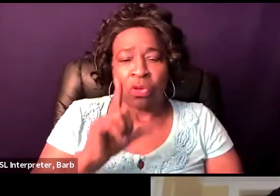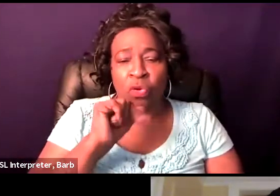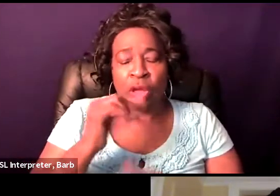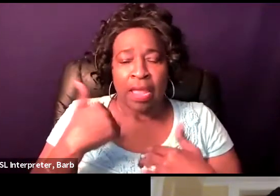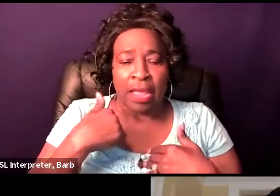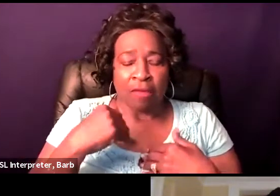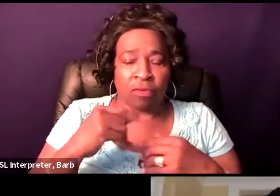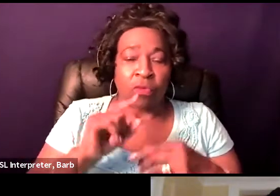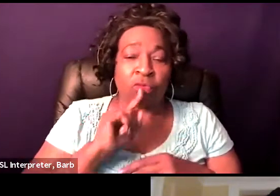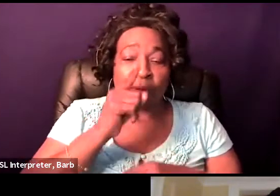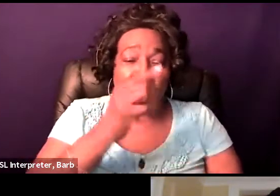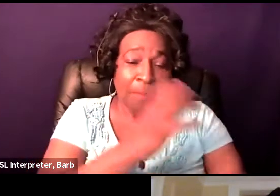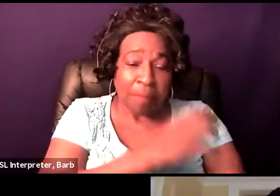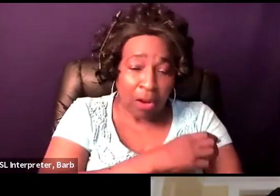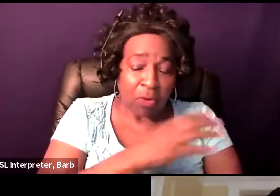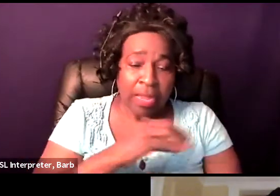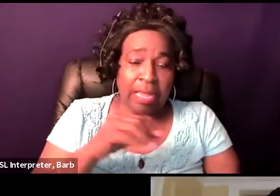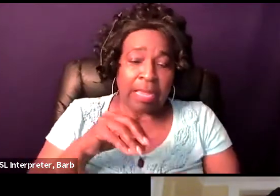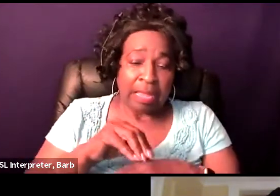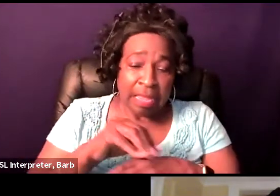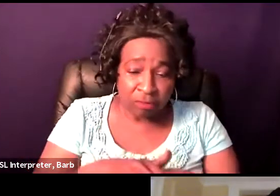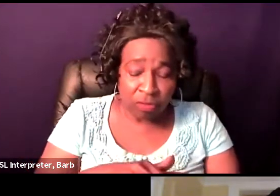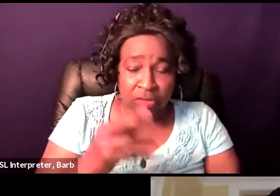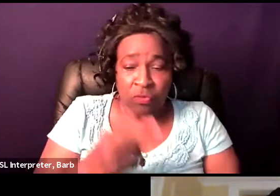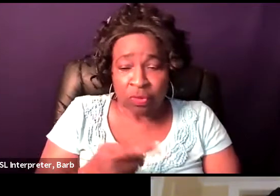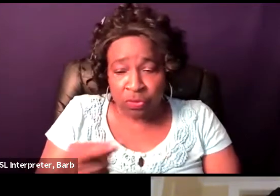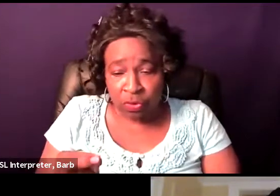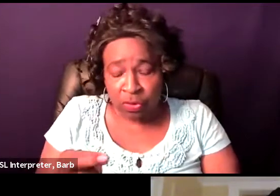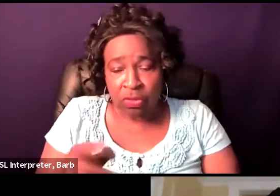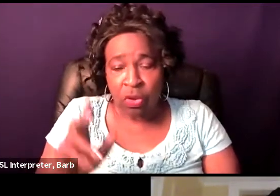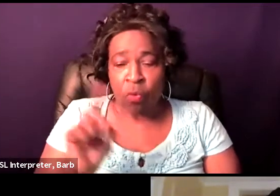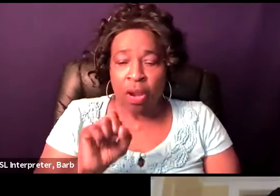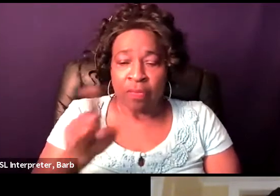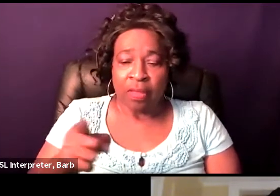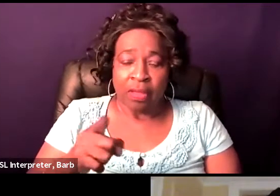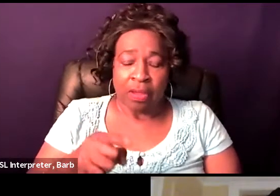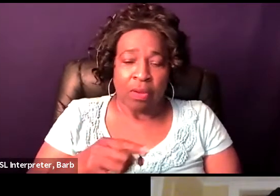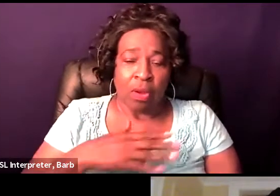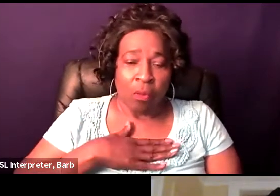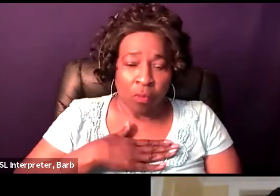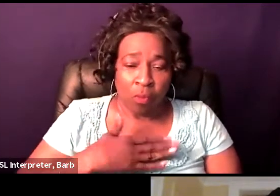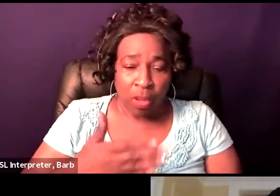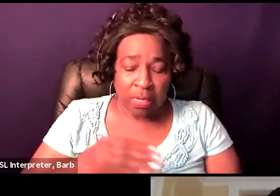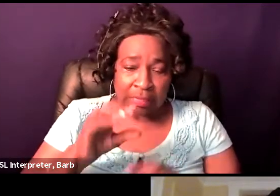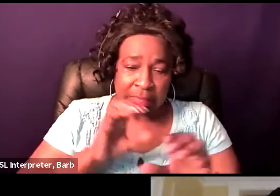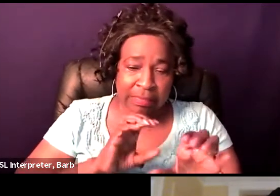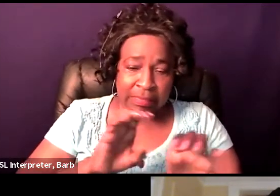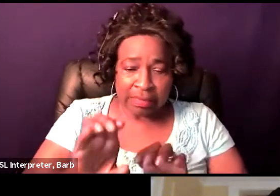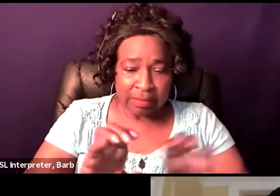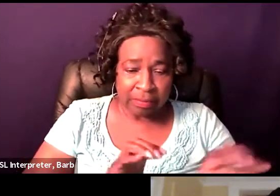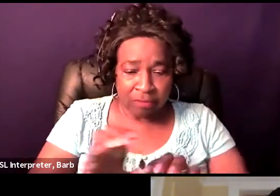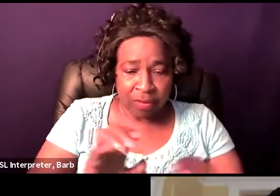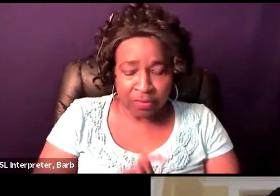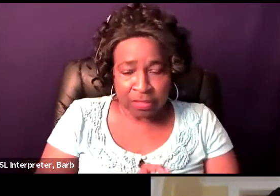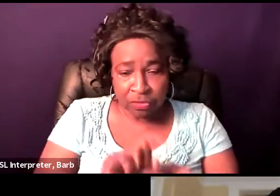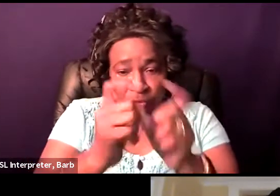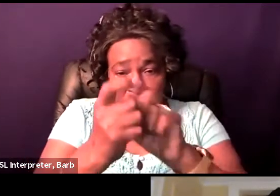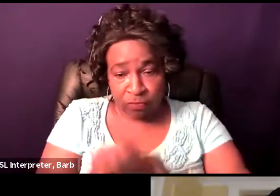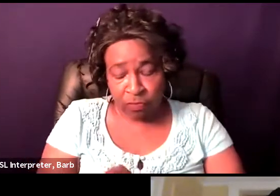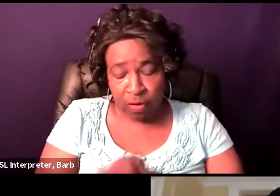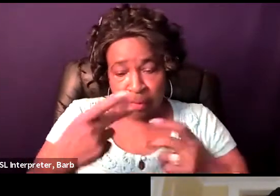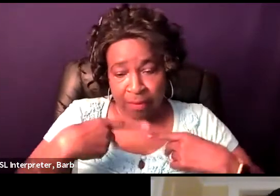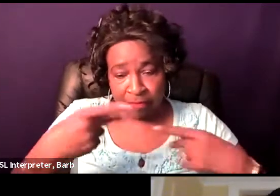and influence and resources, where they're very willing to invest in transforming our